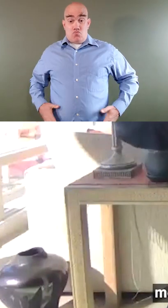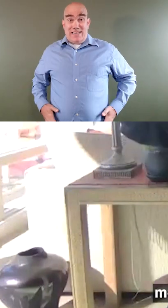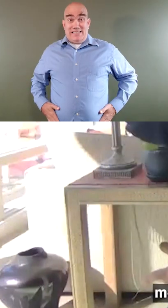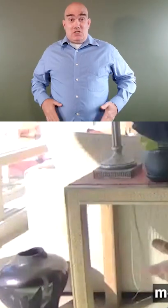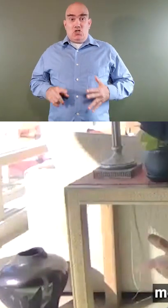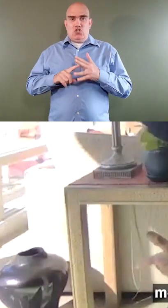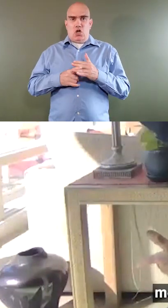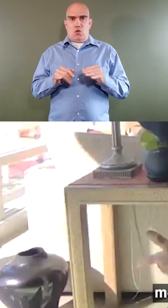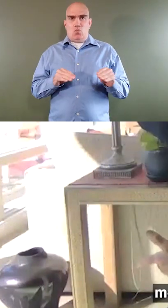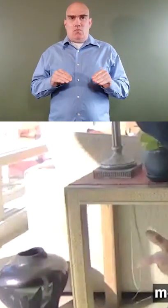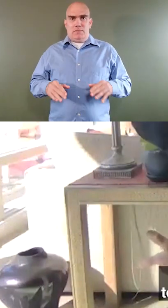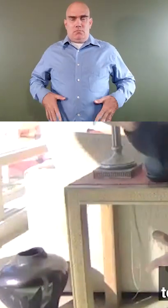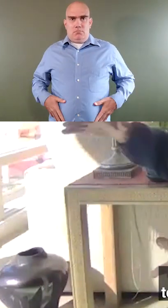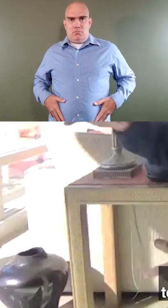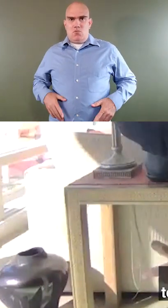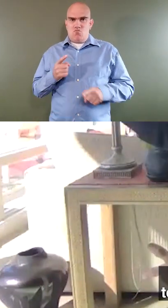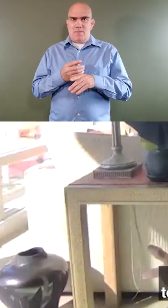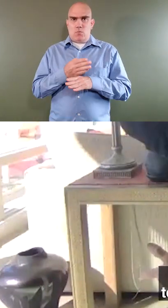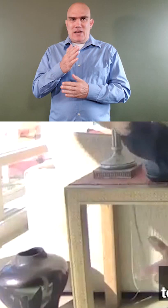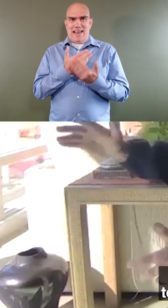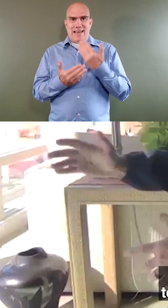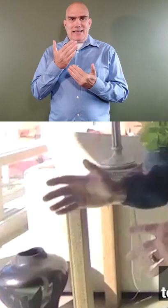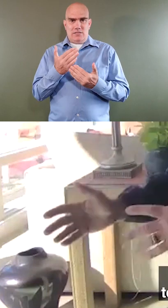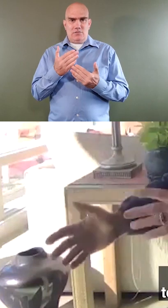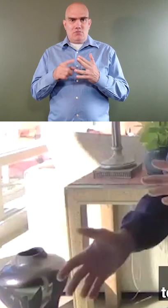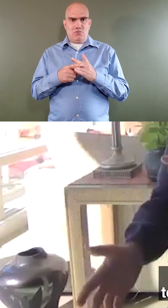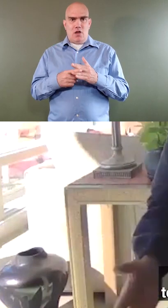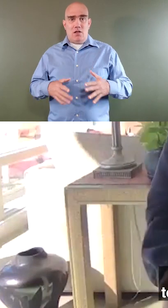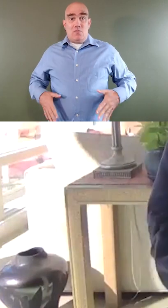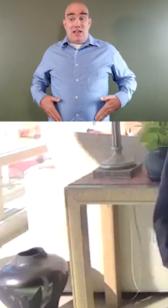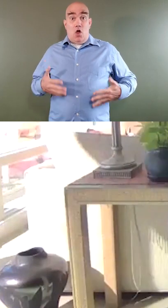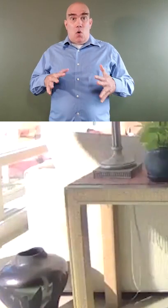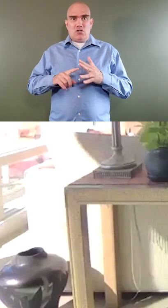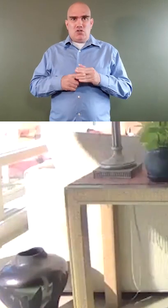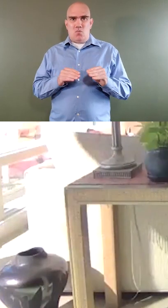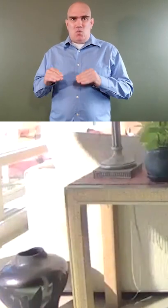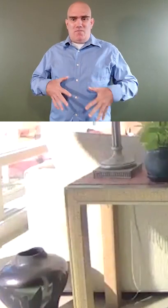moments before the hands turn. The waist is already starting to move in the other direction.